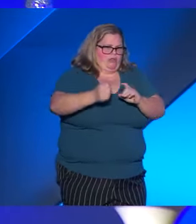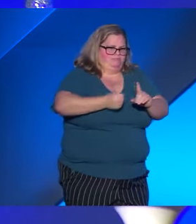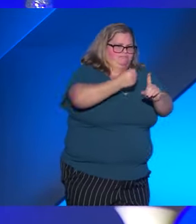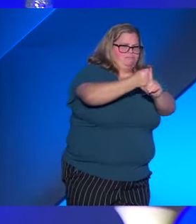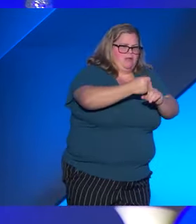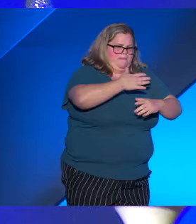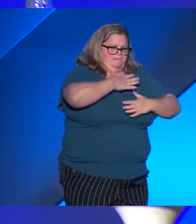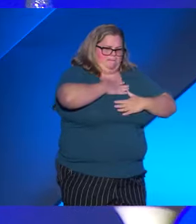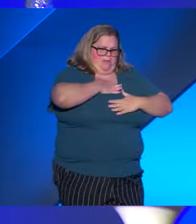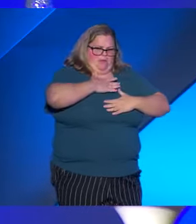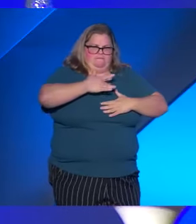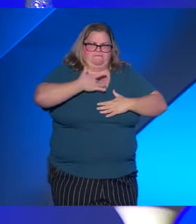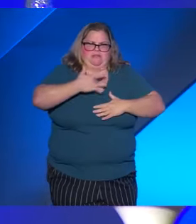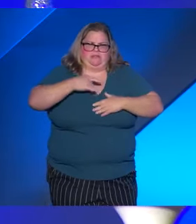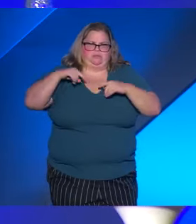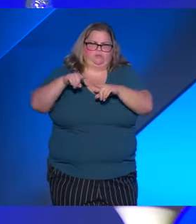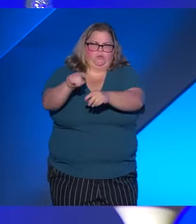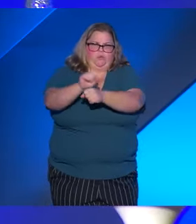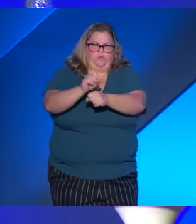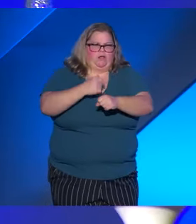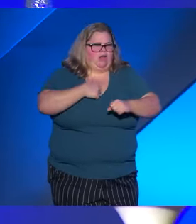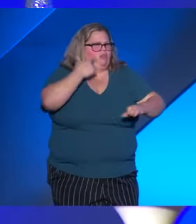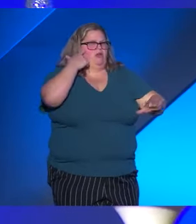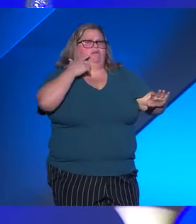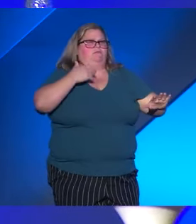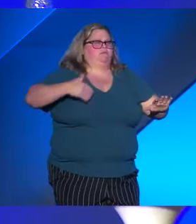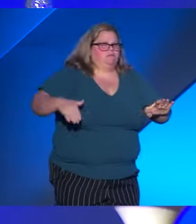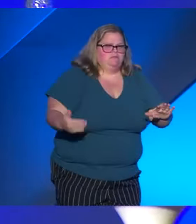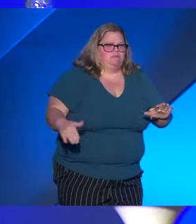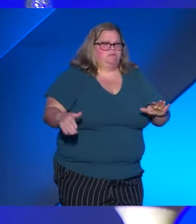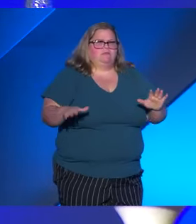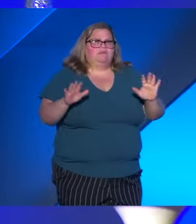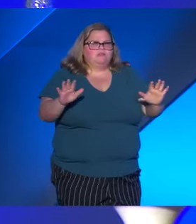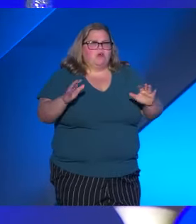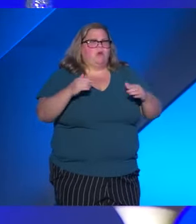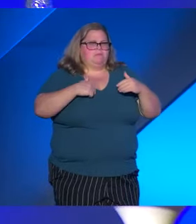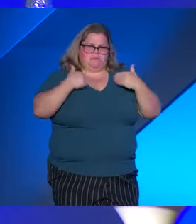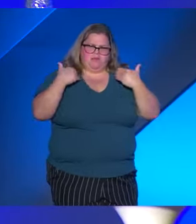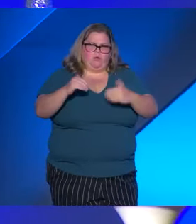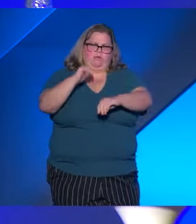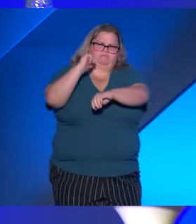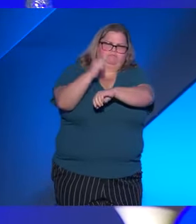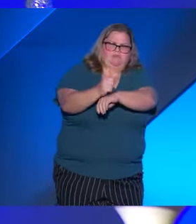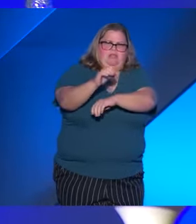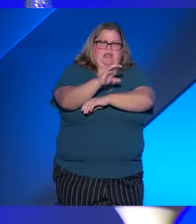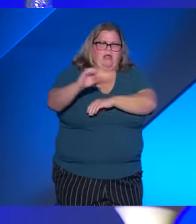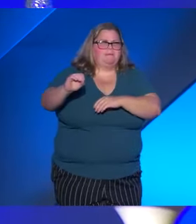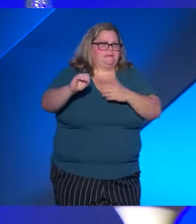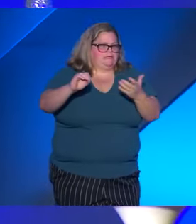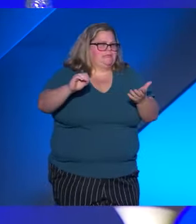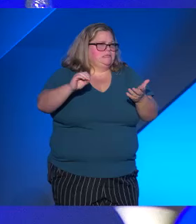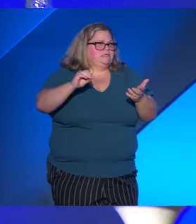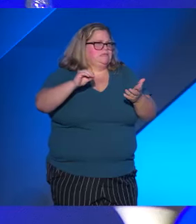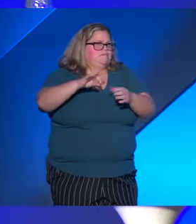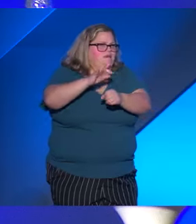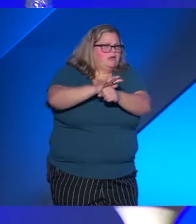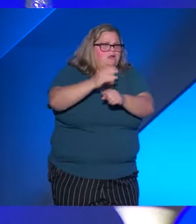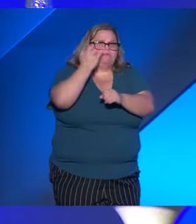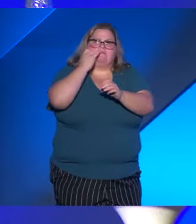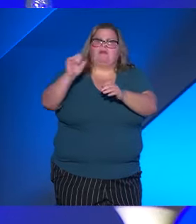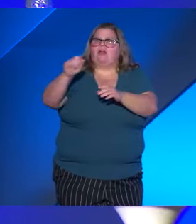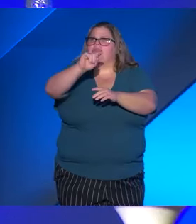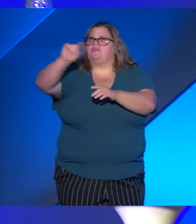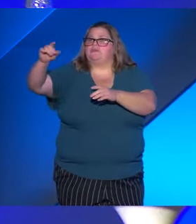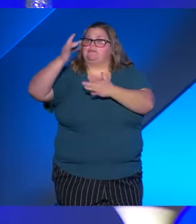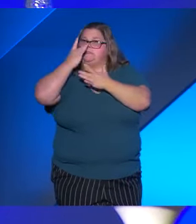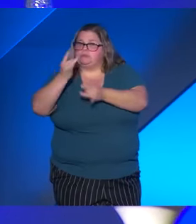work. And so I thought, holy moly cannoli, let me go build a company, because Silicon Valley, and see if anyone else is